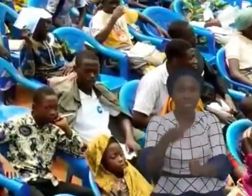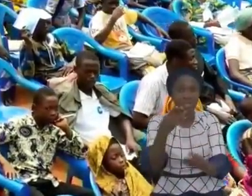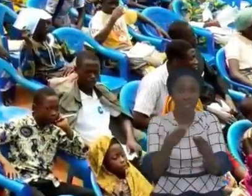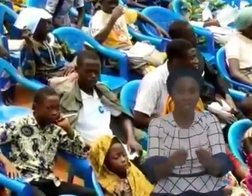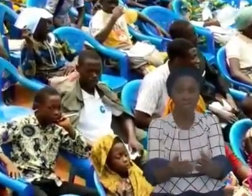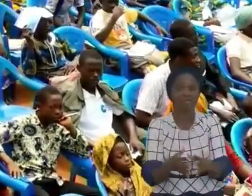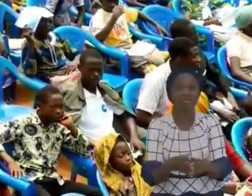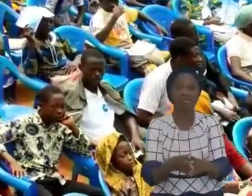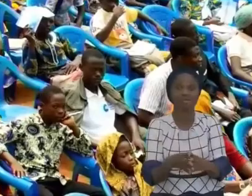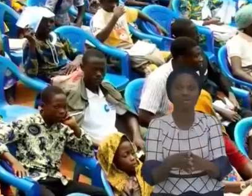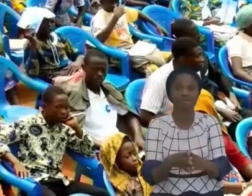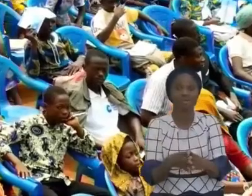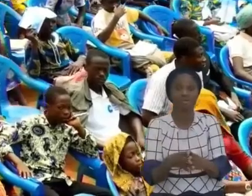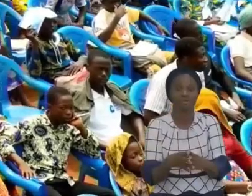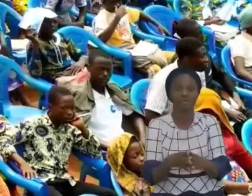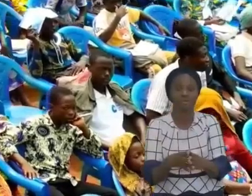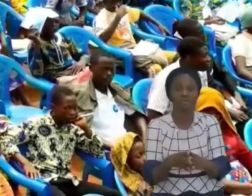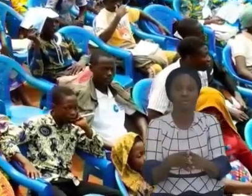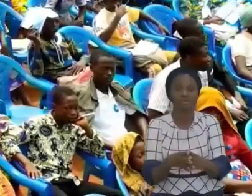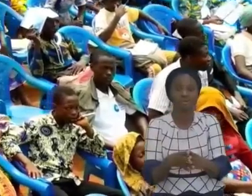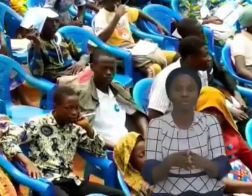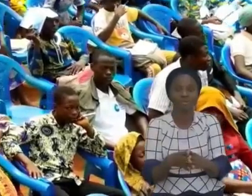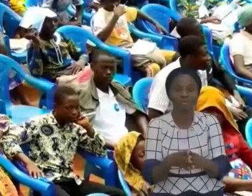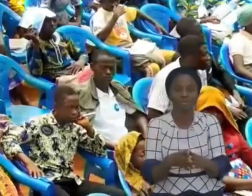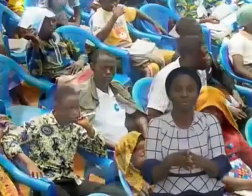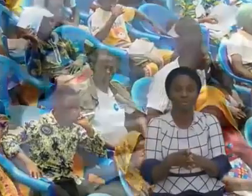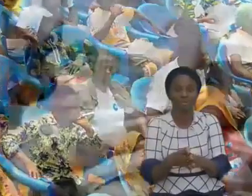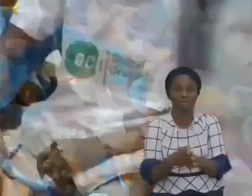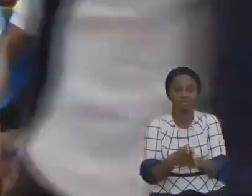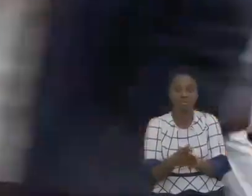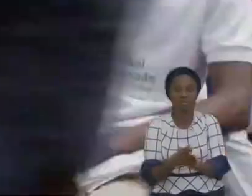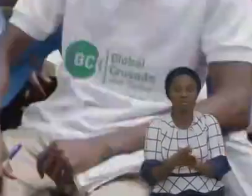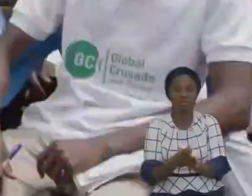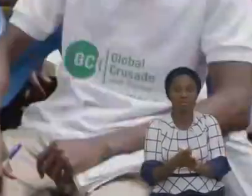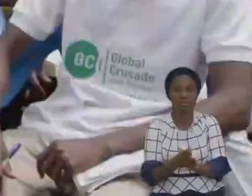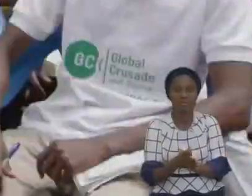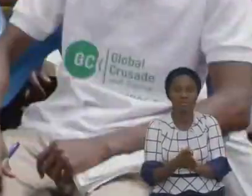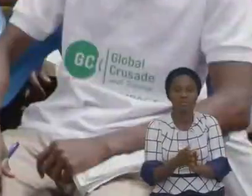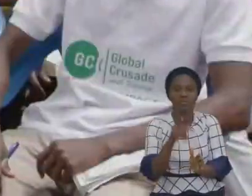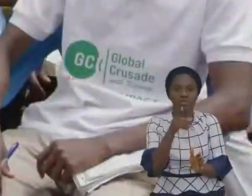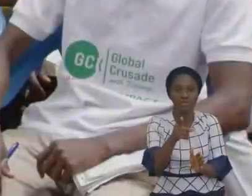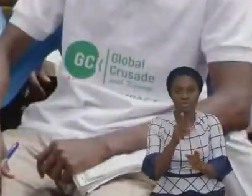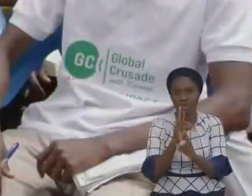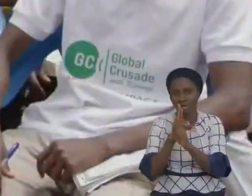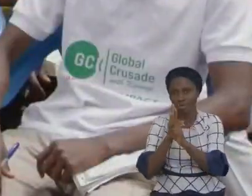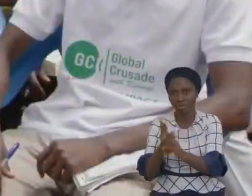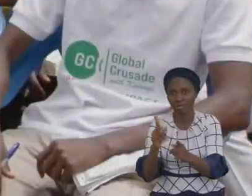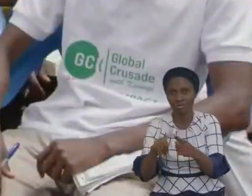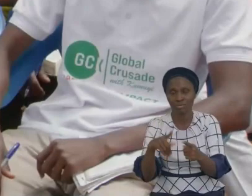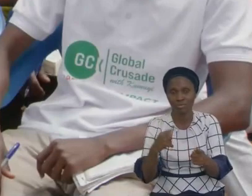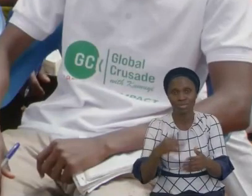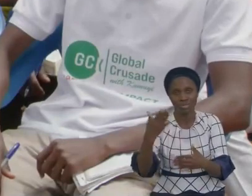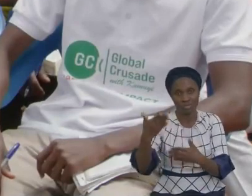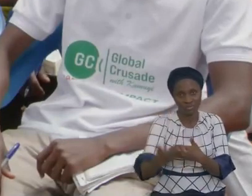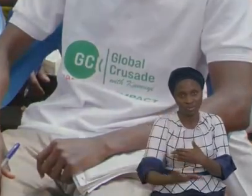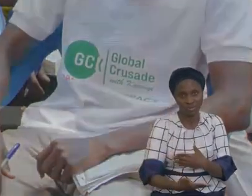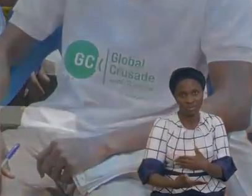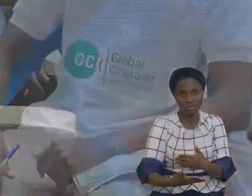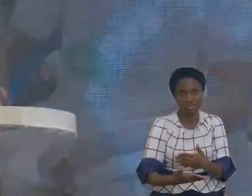You're responding to the invitation of Christ. Come unto me. Come unto